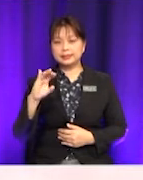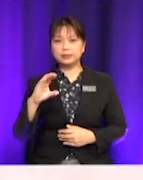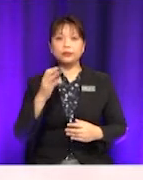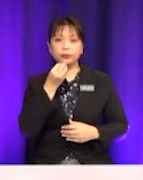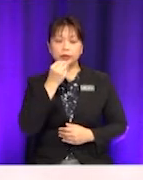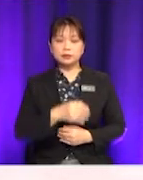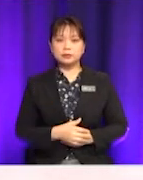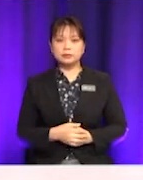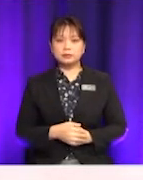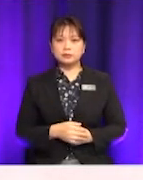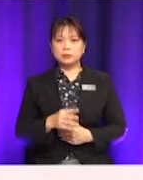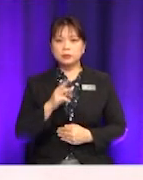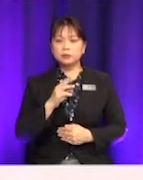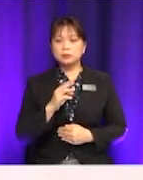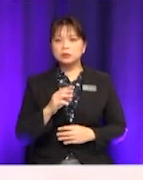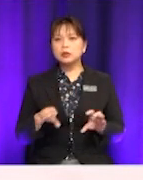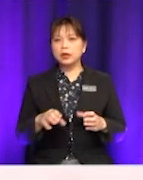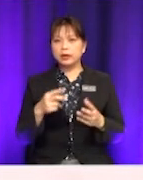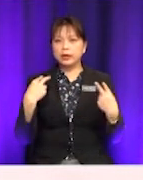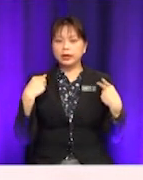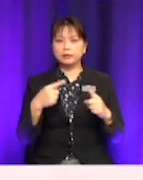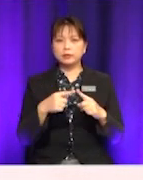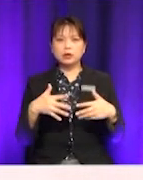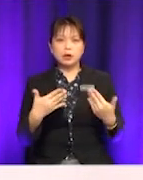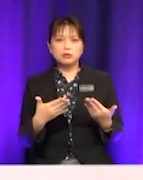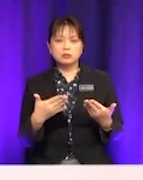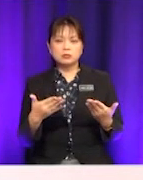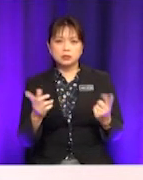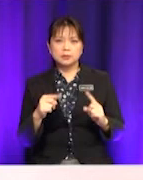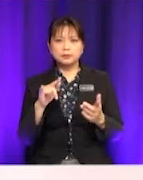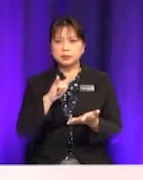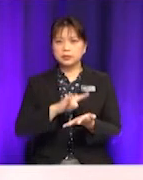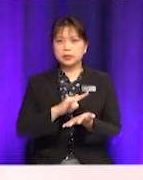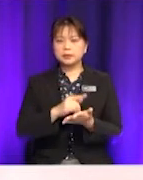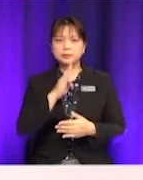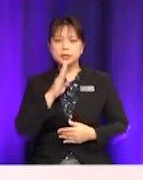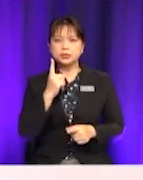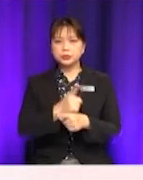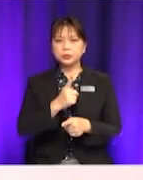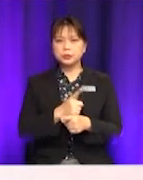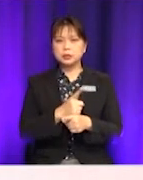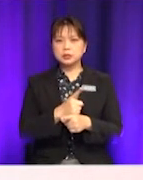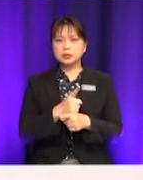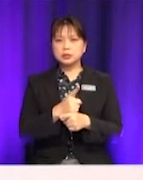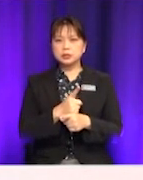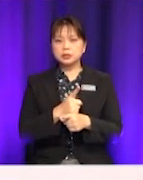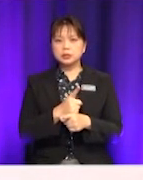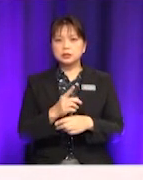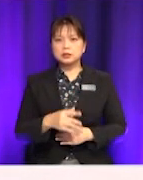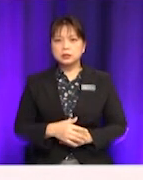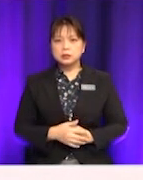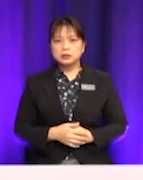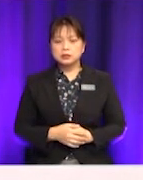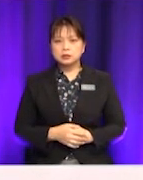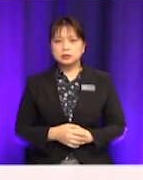What? Having a dog? How can that be true? Just think. A dog eats a lot of meat, and